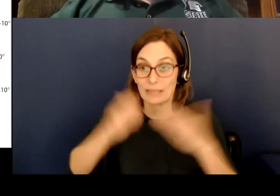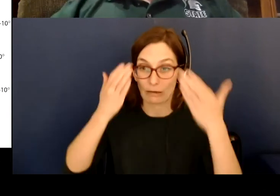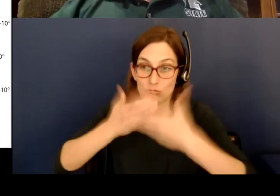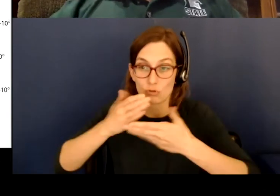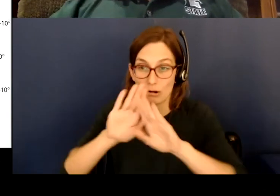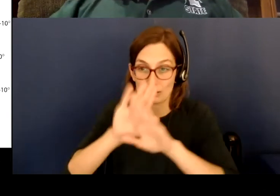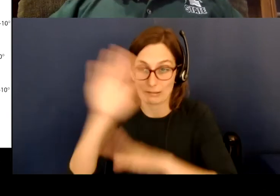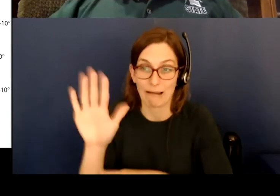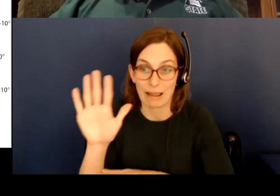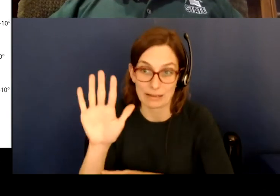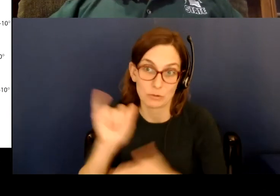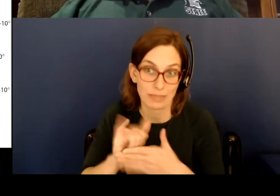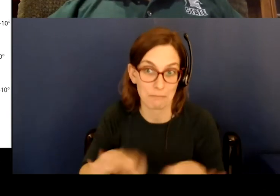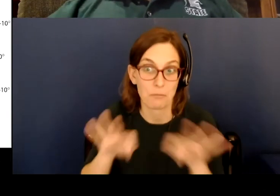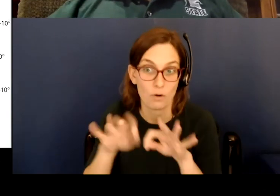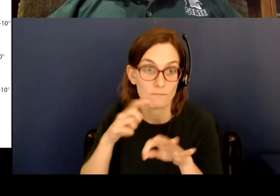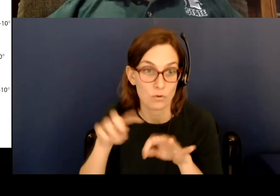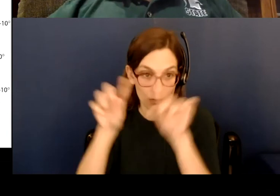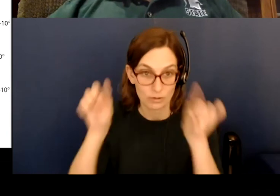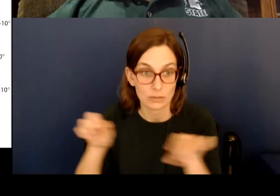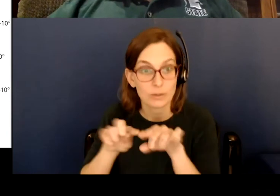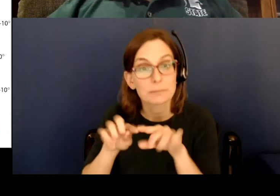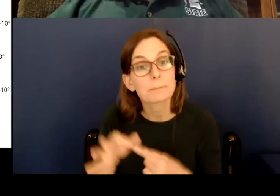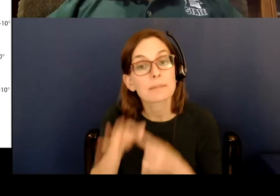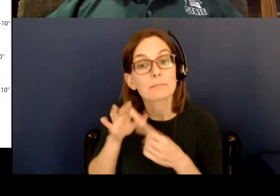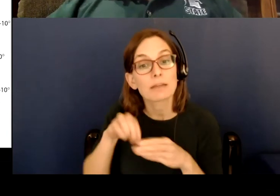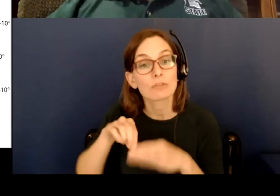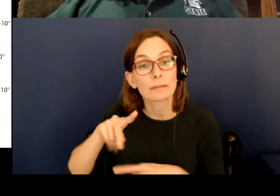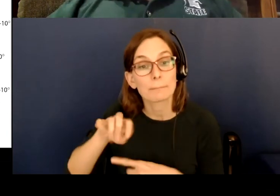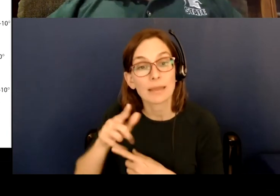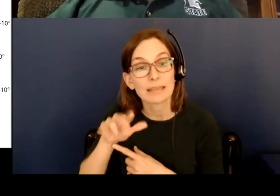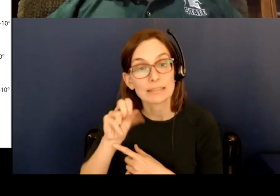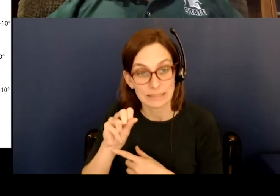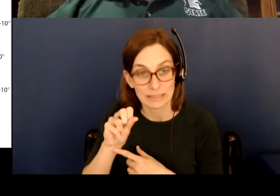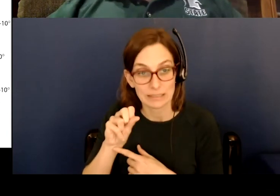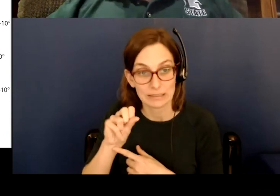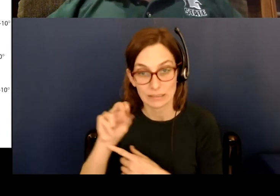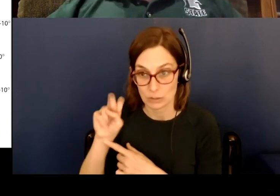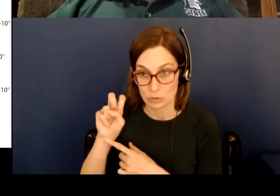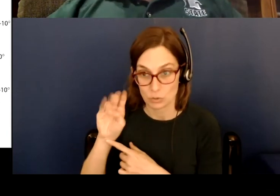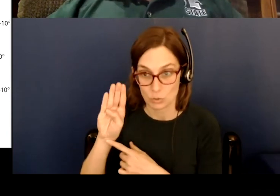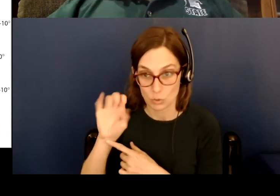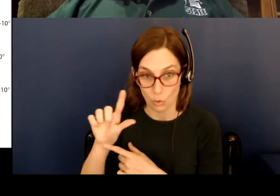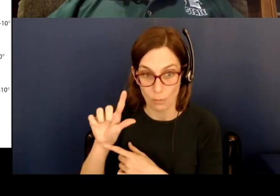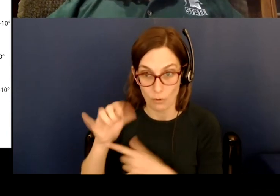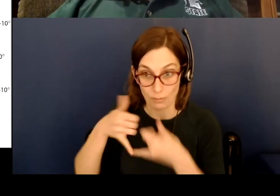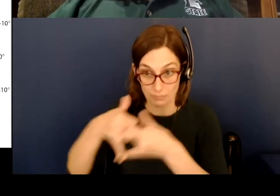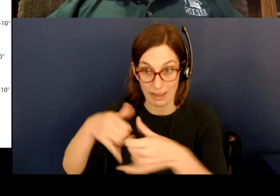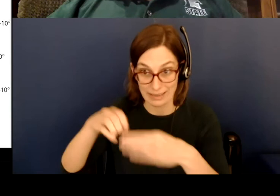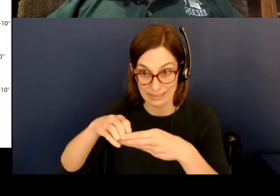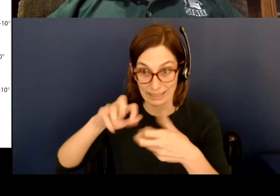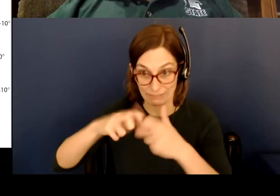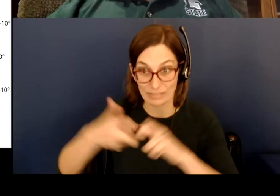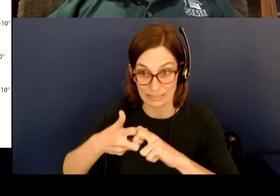square. What is special in Pegasus? How about a Nobel Prize in physics? And